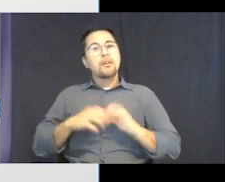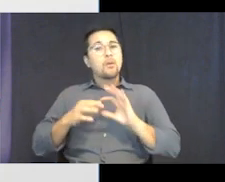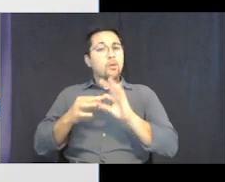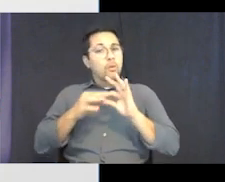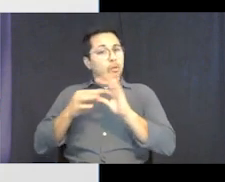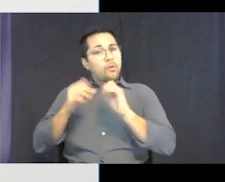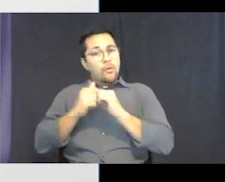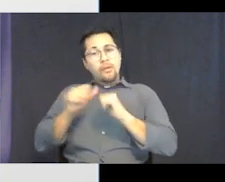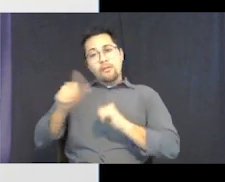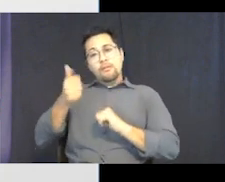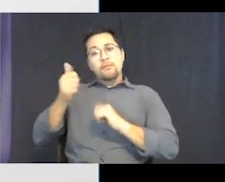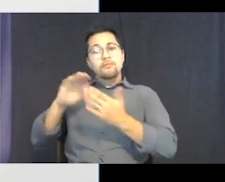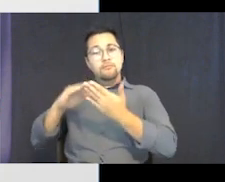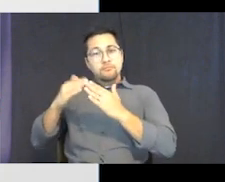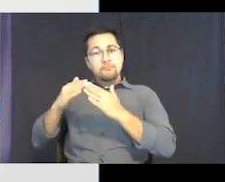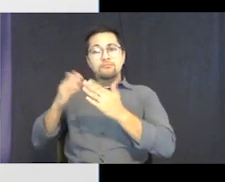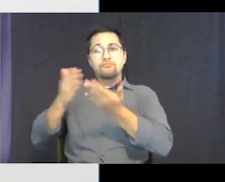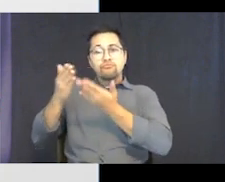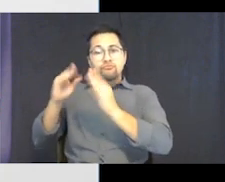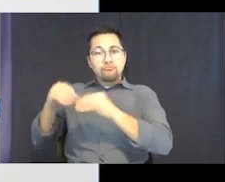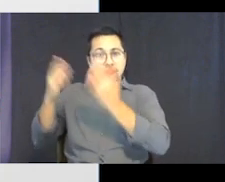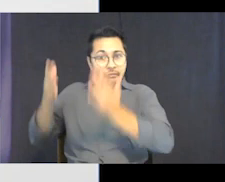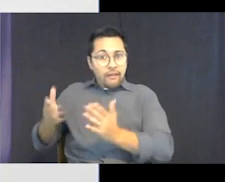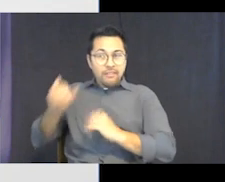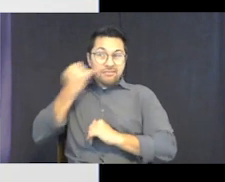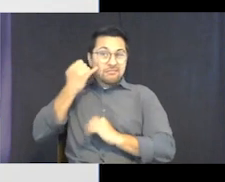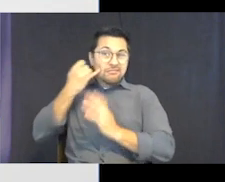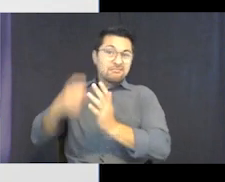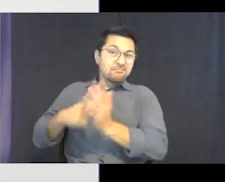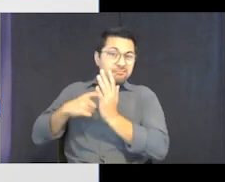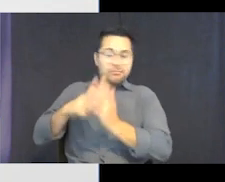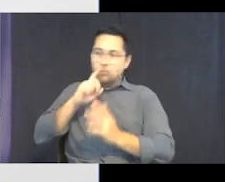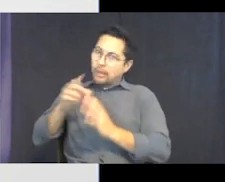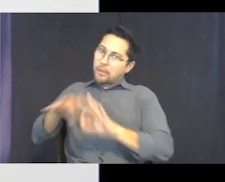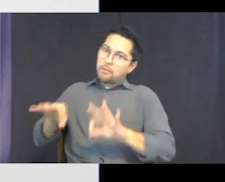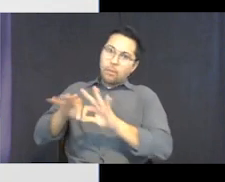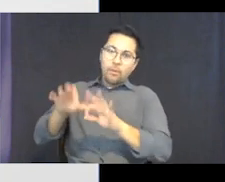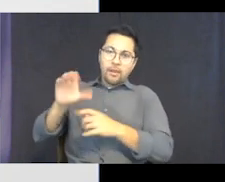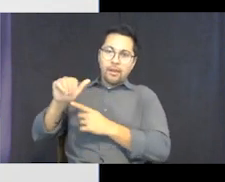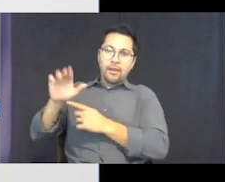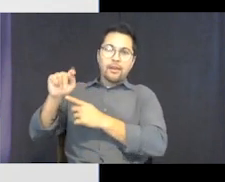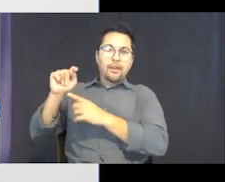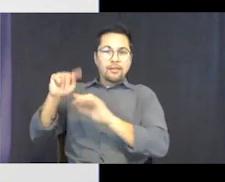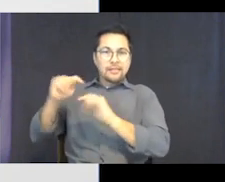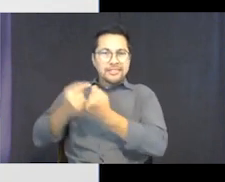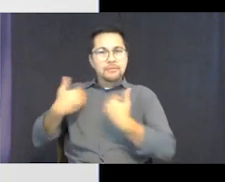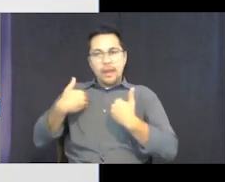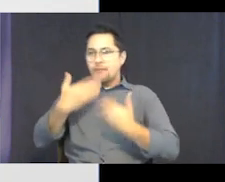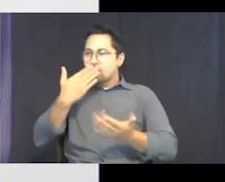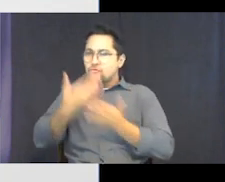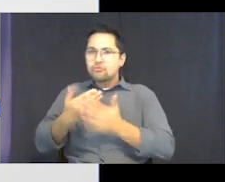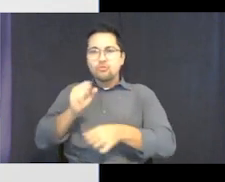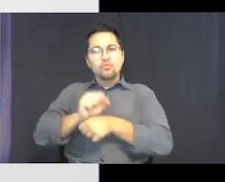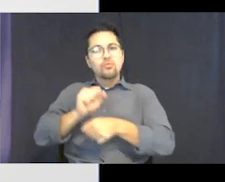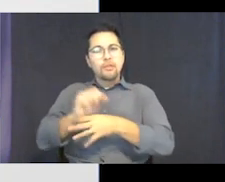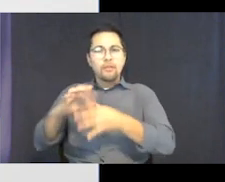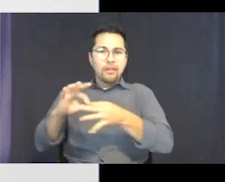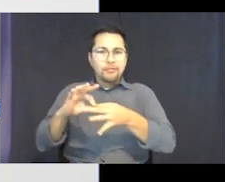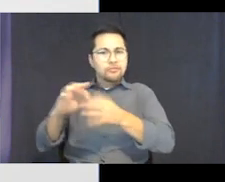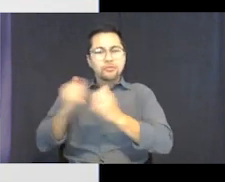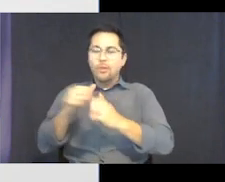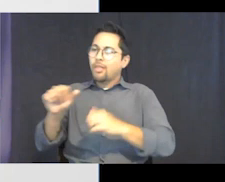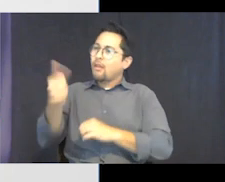coordinating with other community service providers when necessary. It's extremely important that CAT teams really have a great working relationship with